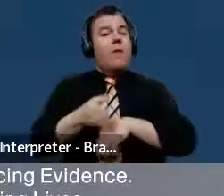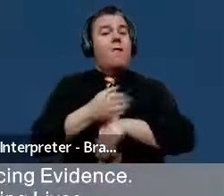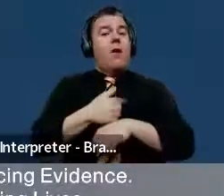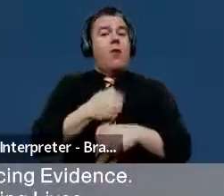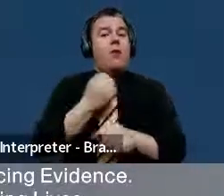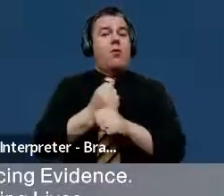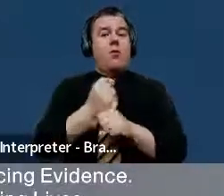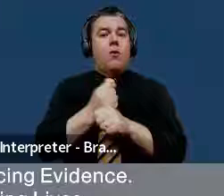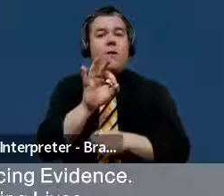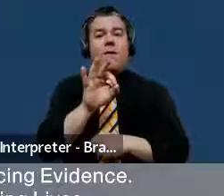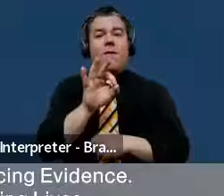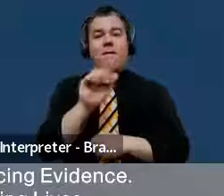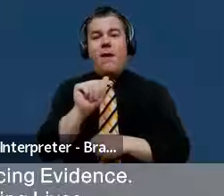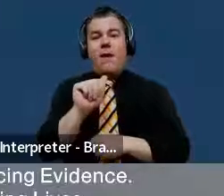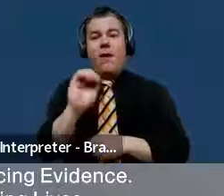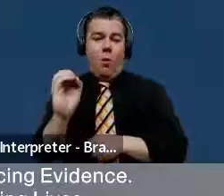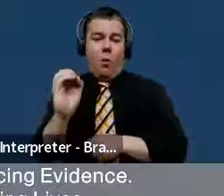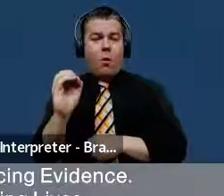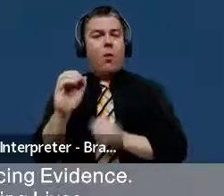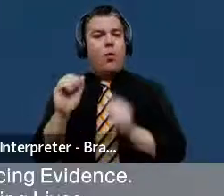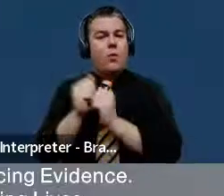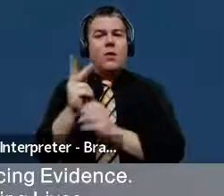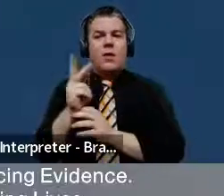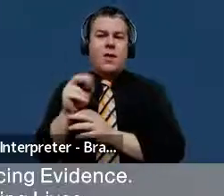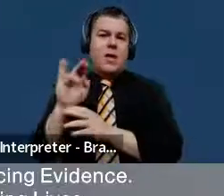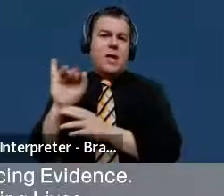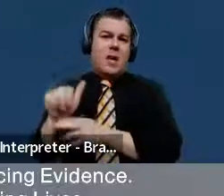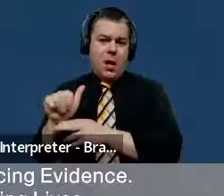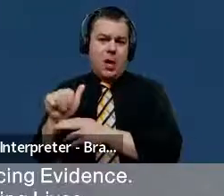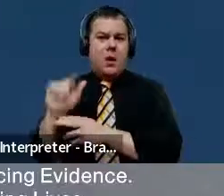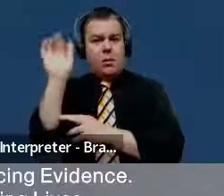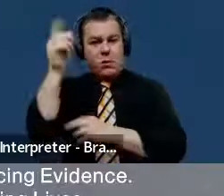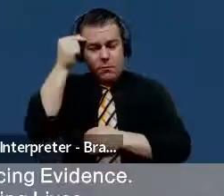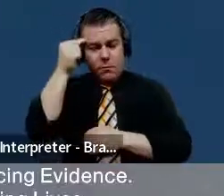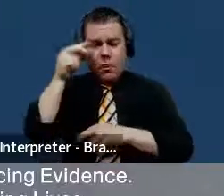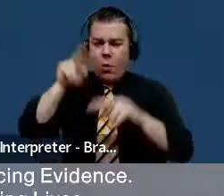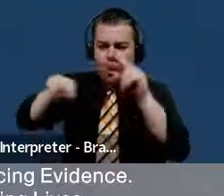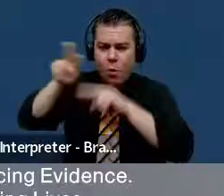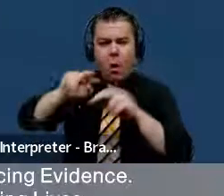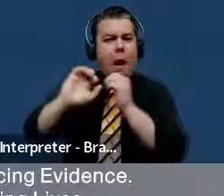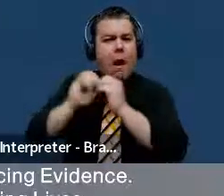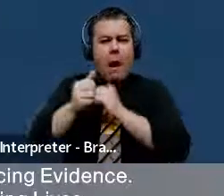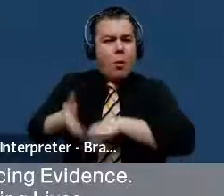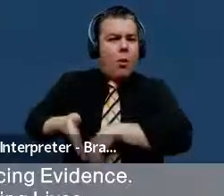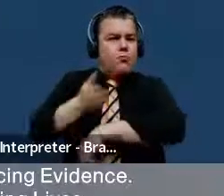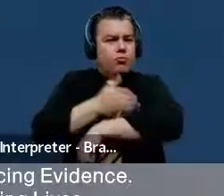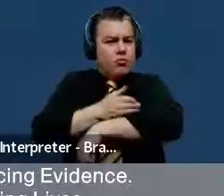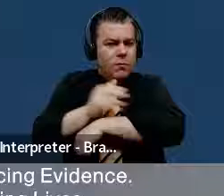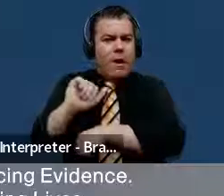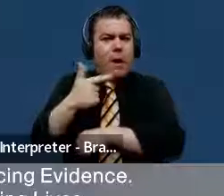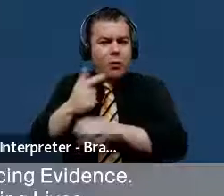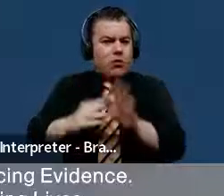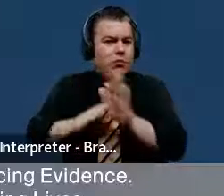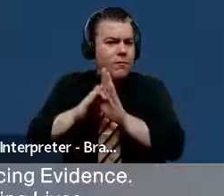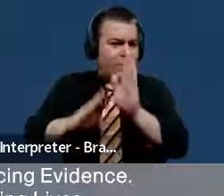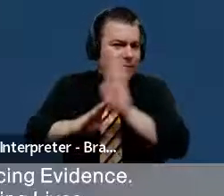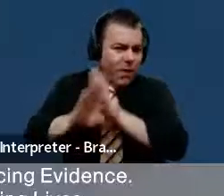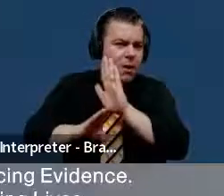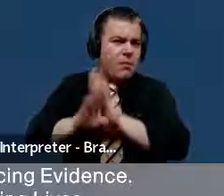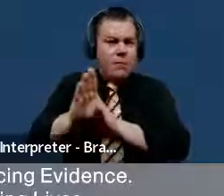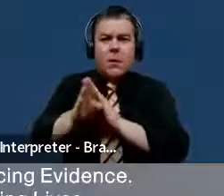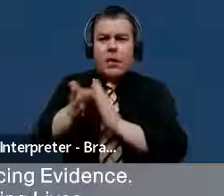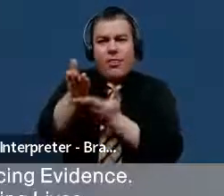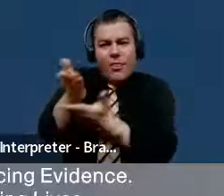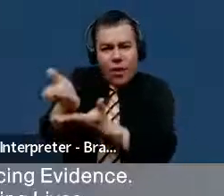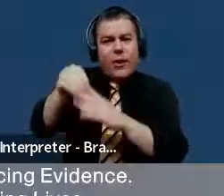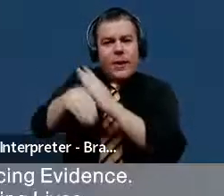with FAO, very closely with the Kenyan government, looking at ways to improve agricultural development within Kenya. So a lot